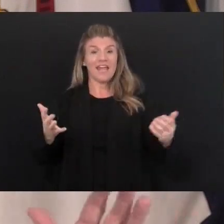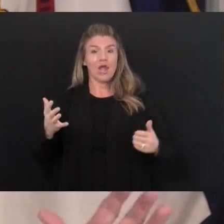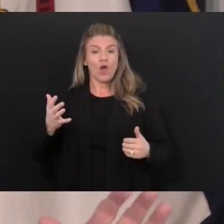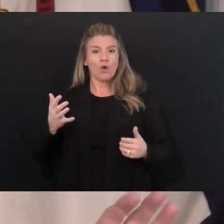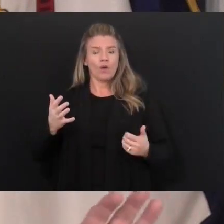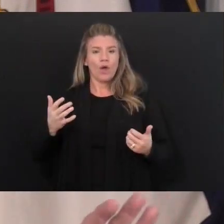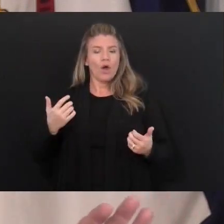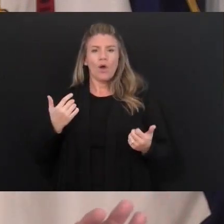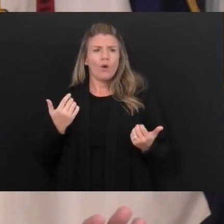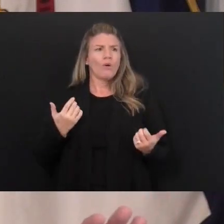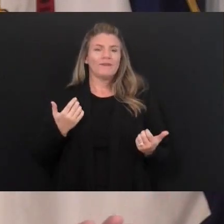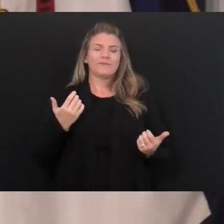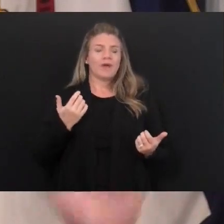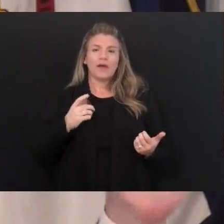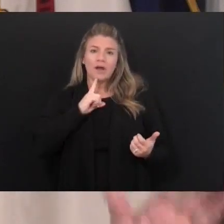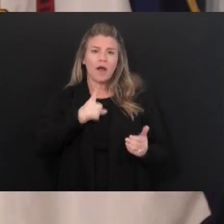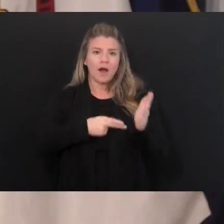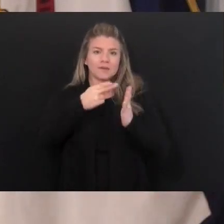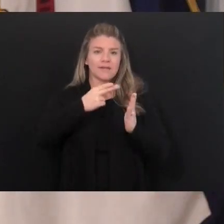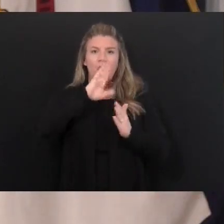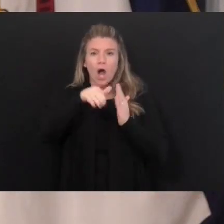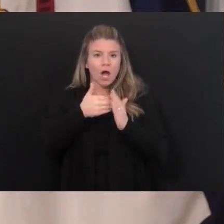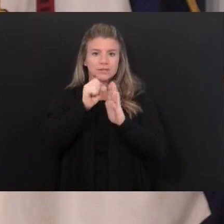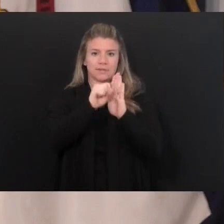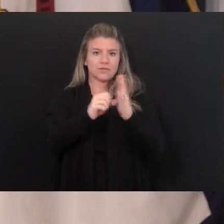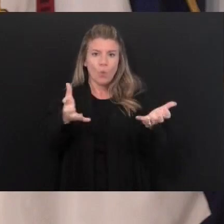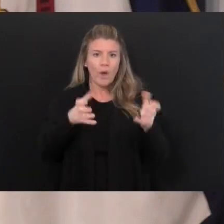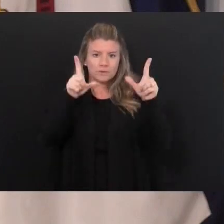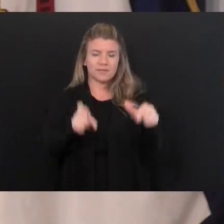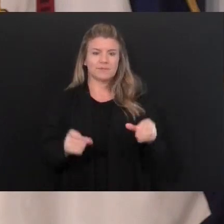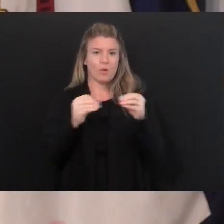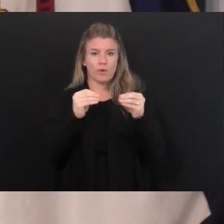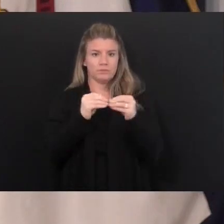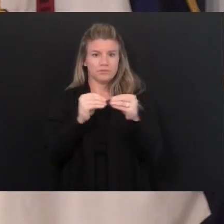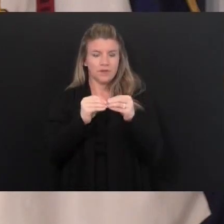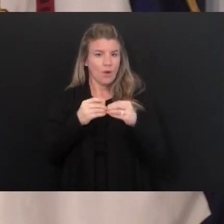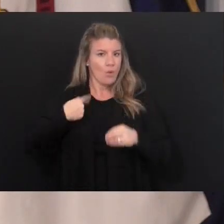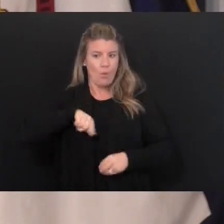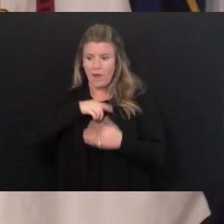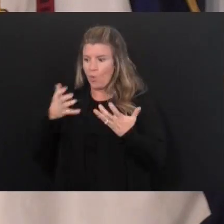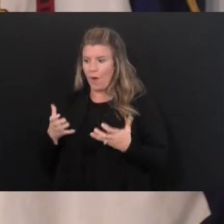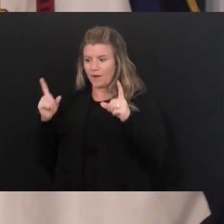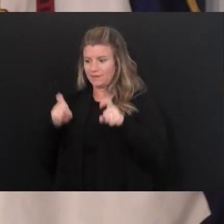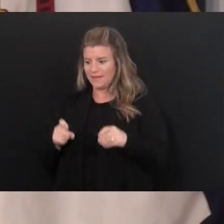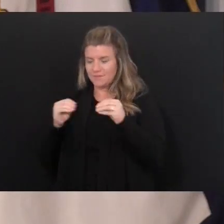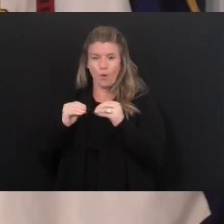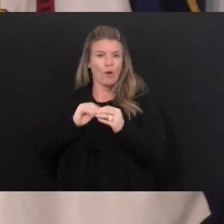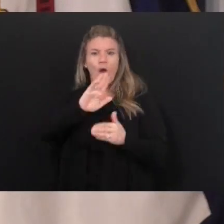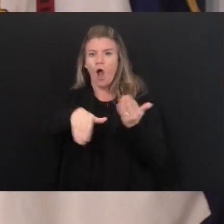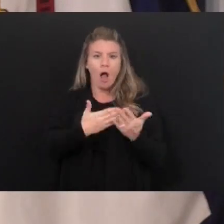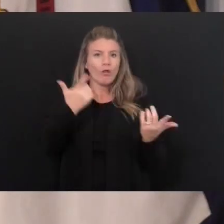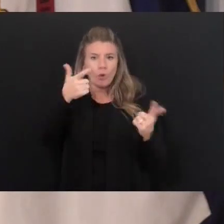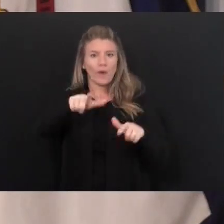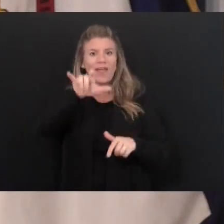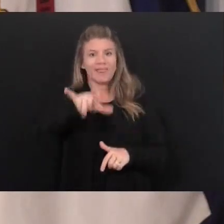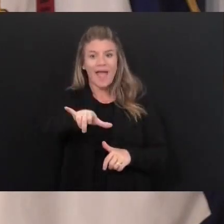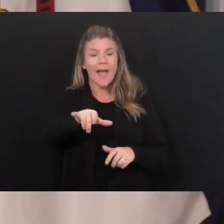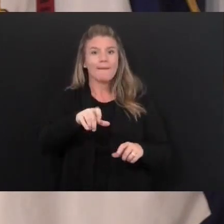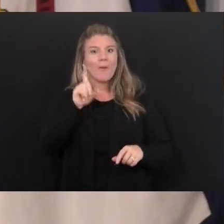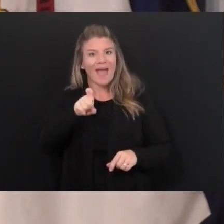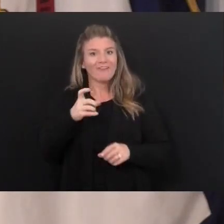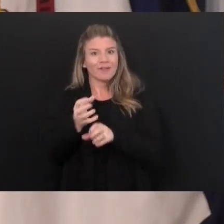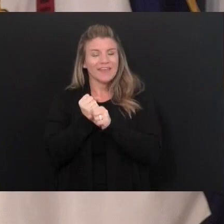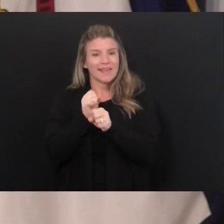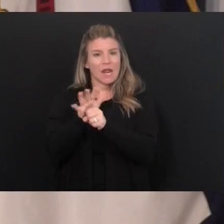all want to test more. All of us want to test more. Everybody's for that. It's just a matter of being able to get the kits and be able to